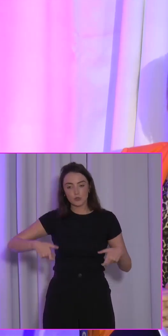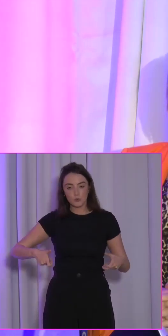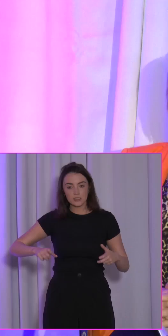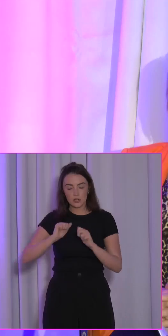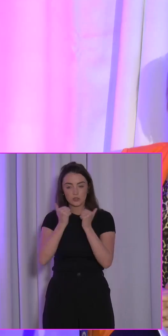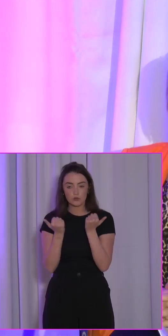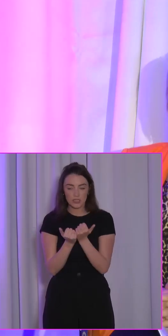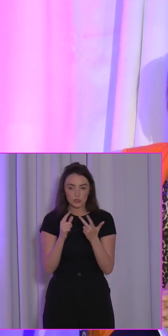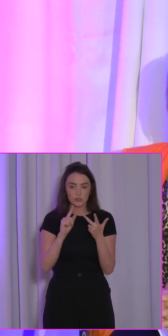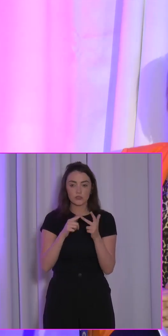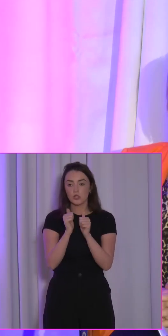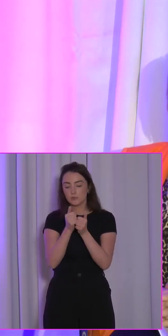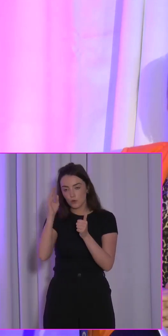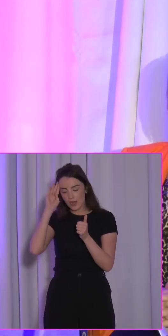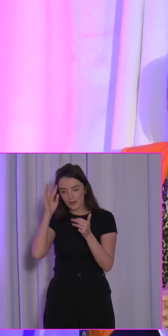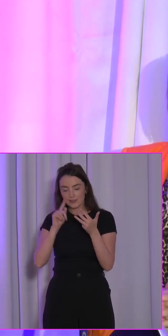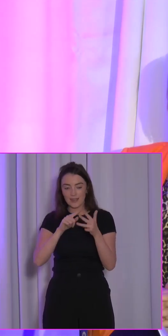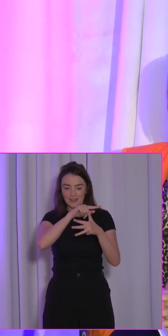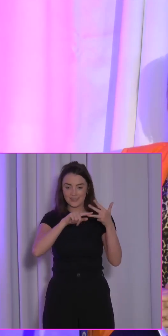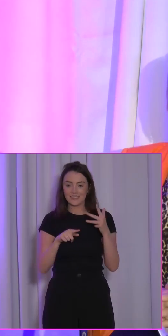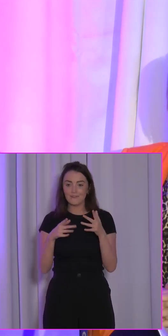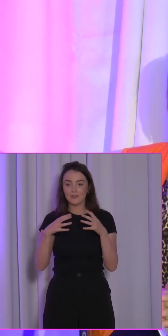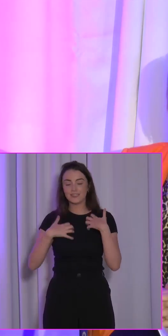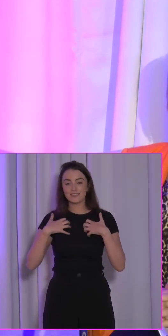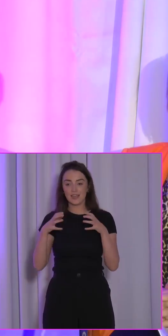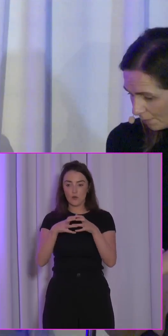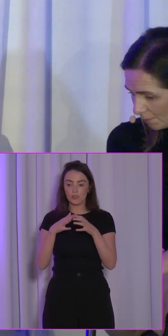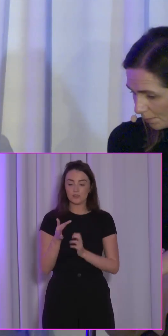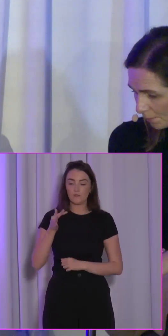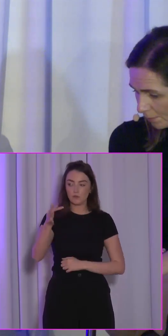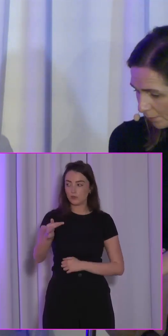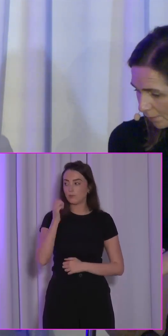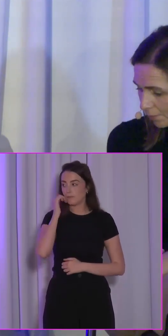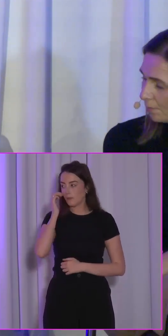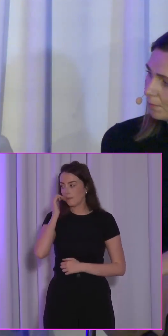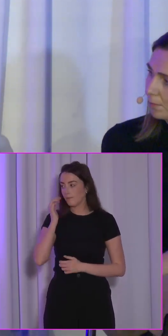Association, Sport Ireland and other stakeholders going forward.